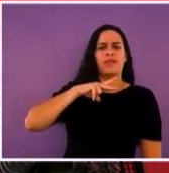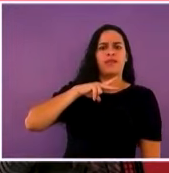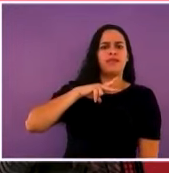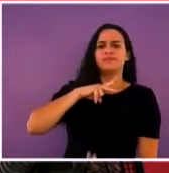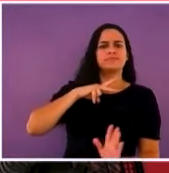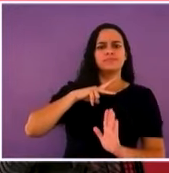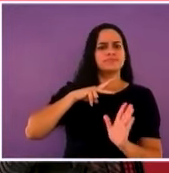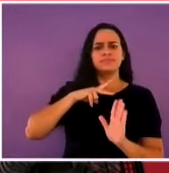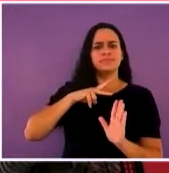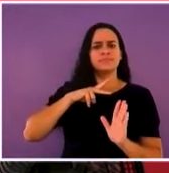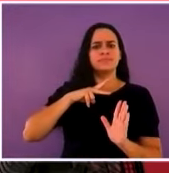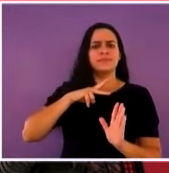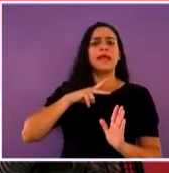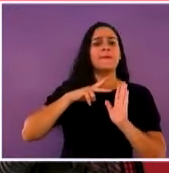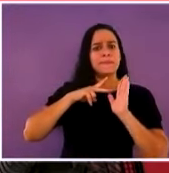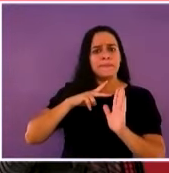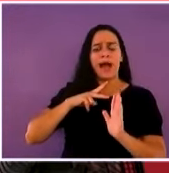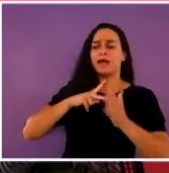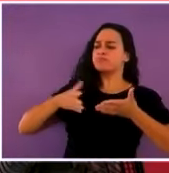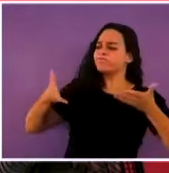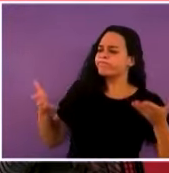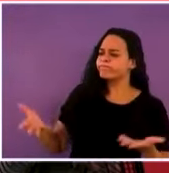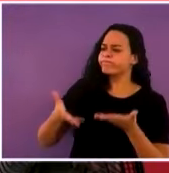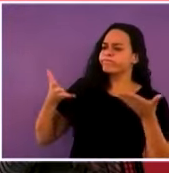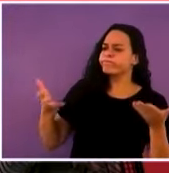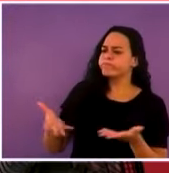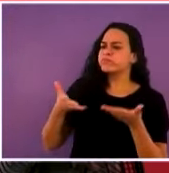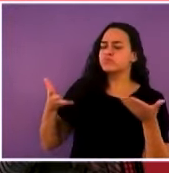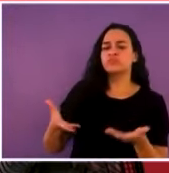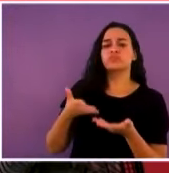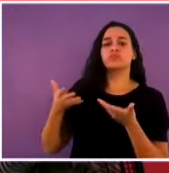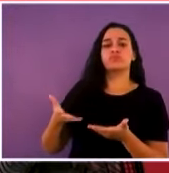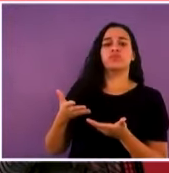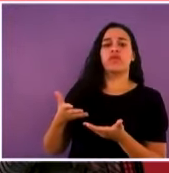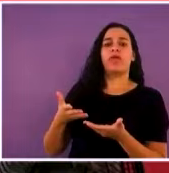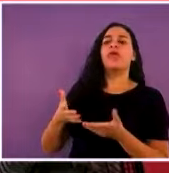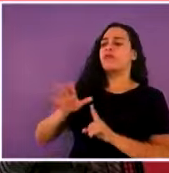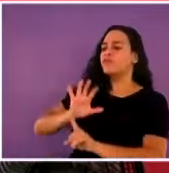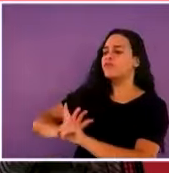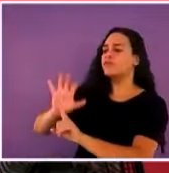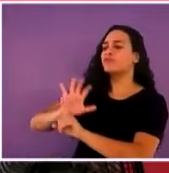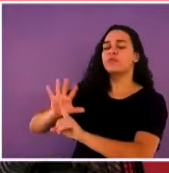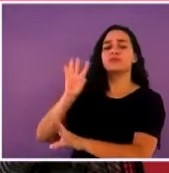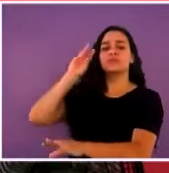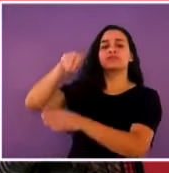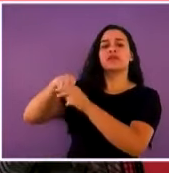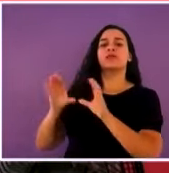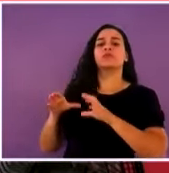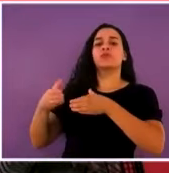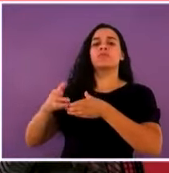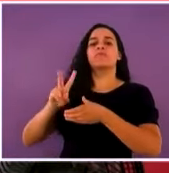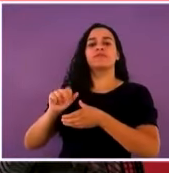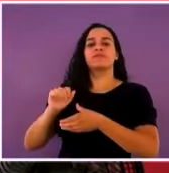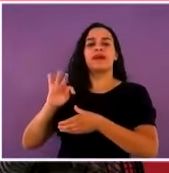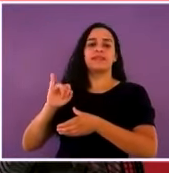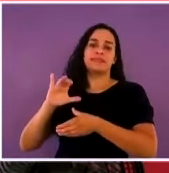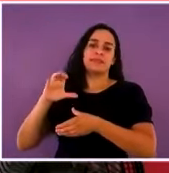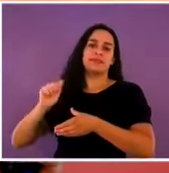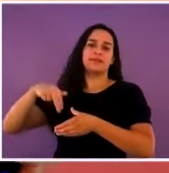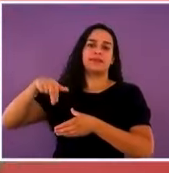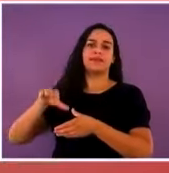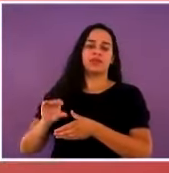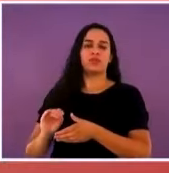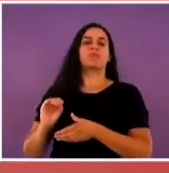Second Vatican Council. Mas na verdade retorna ao Vaticano II. Where that understanding of